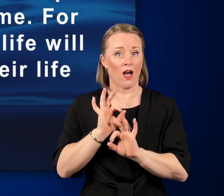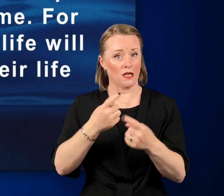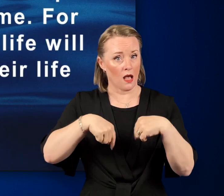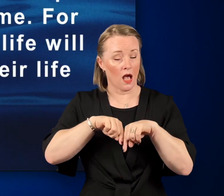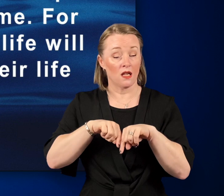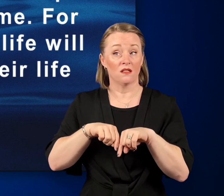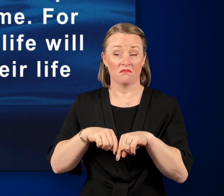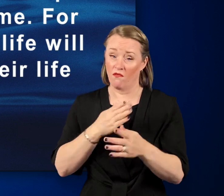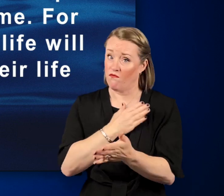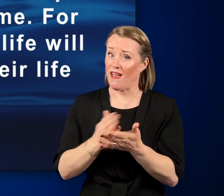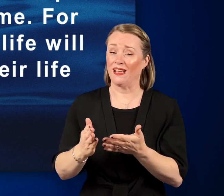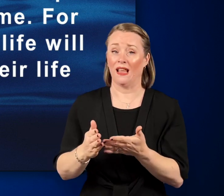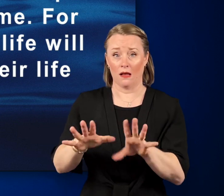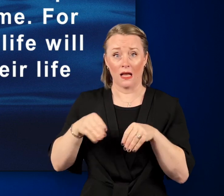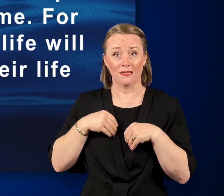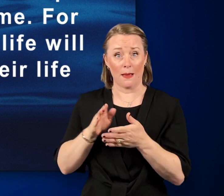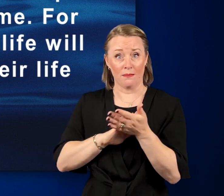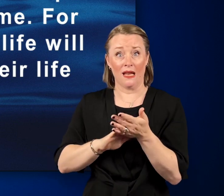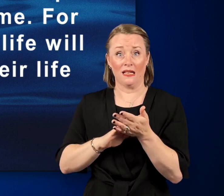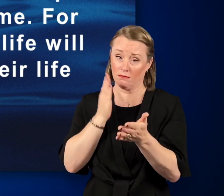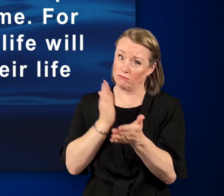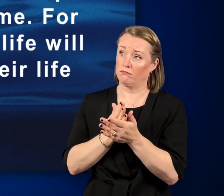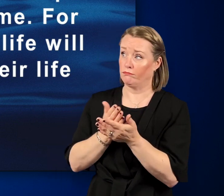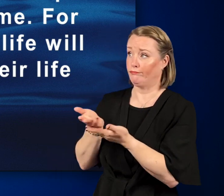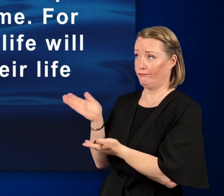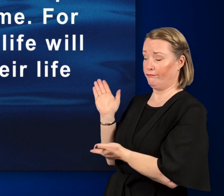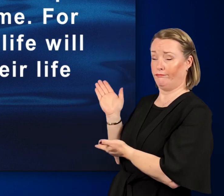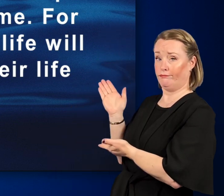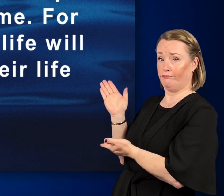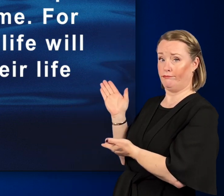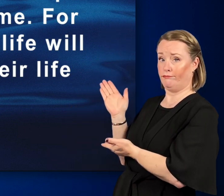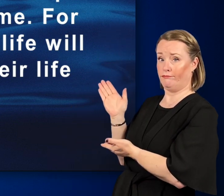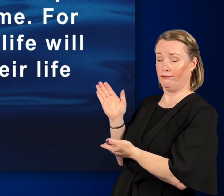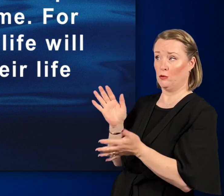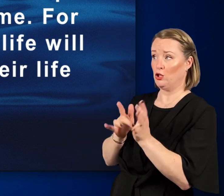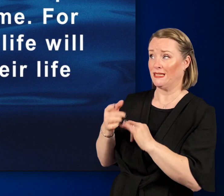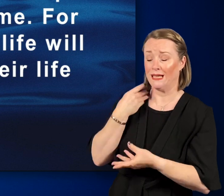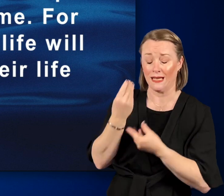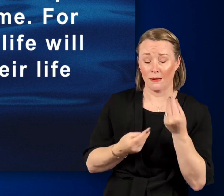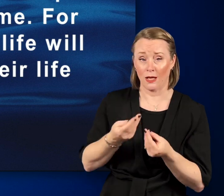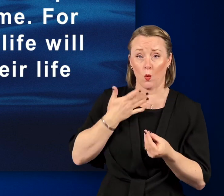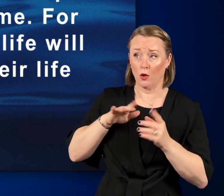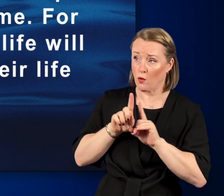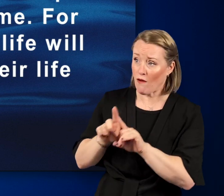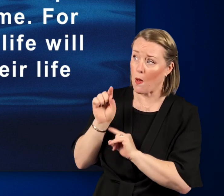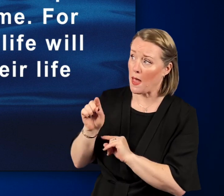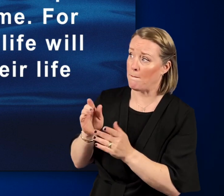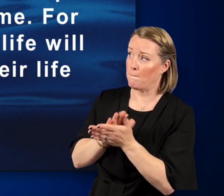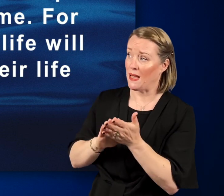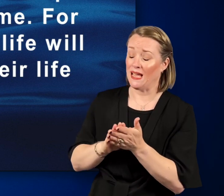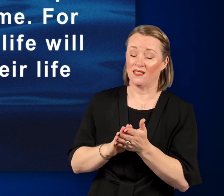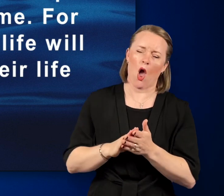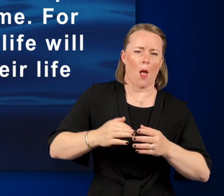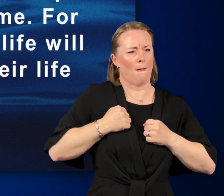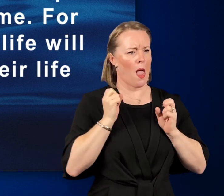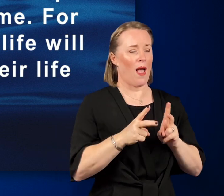said, "Whoever wants to be my disciple must deny themselves and take up their cross daily and follow me. For whoever wants to